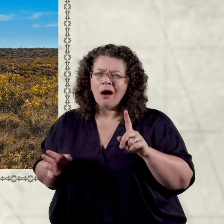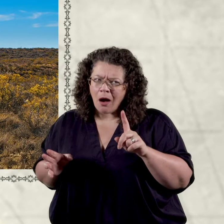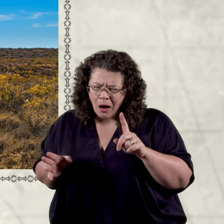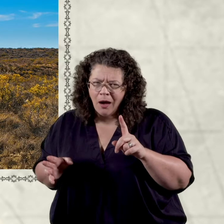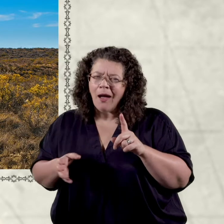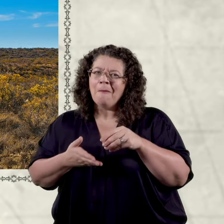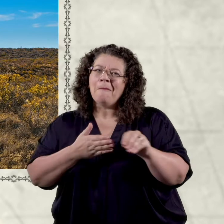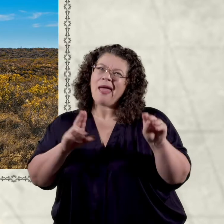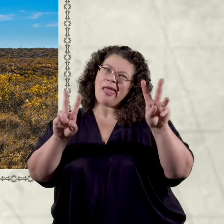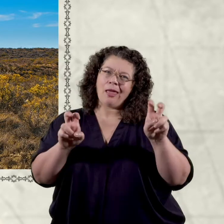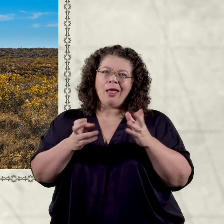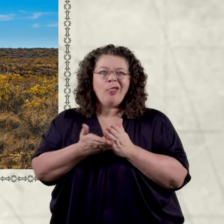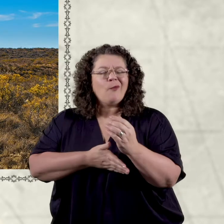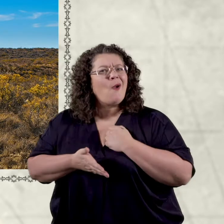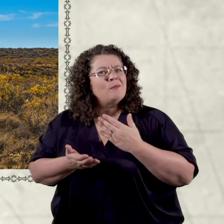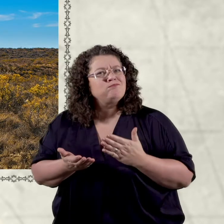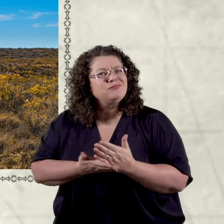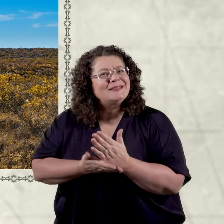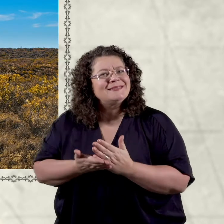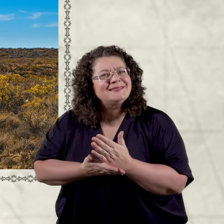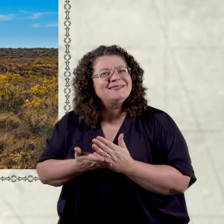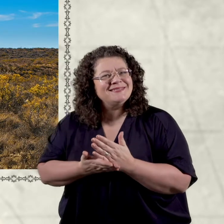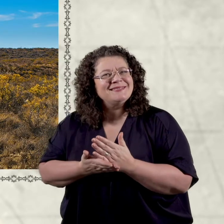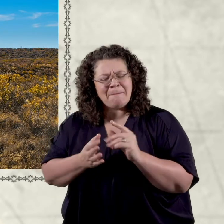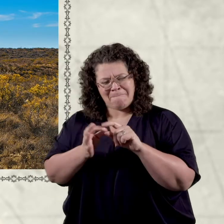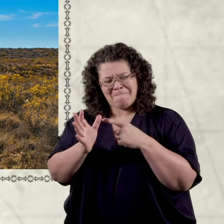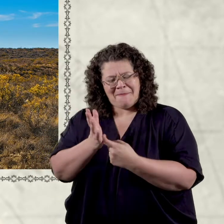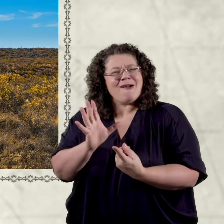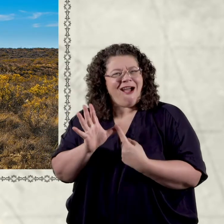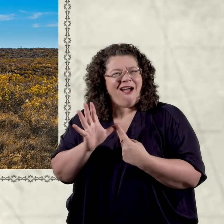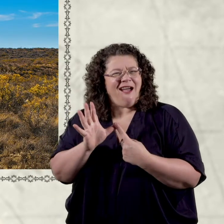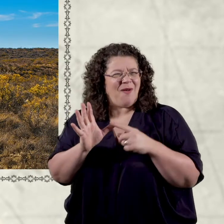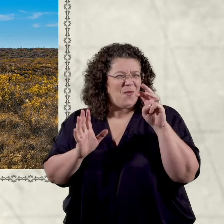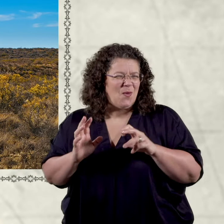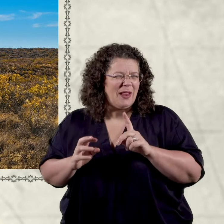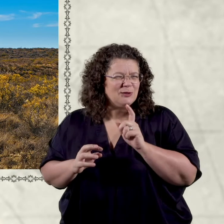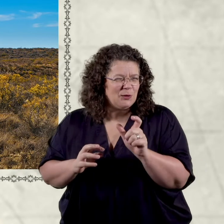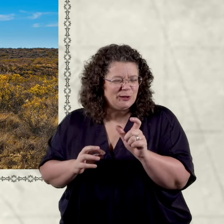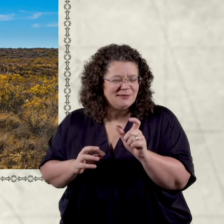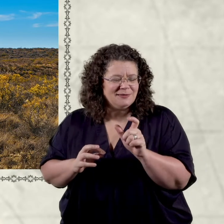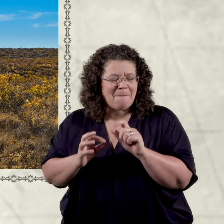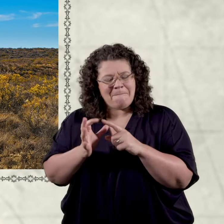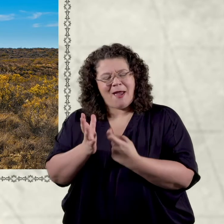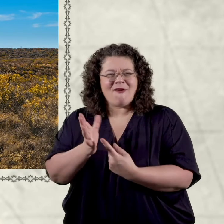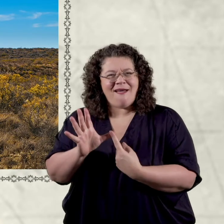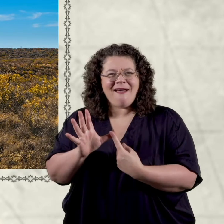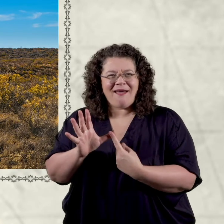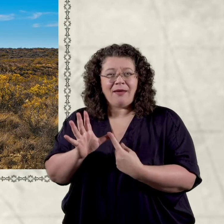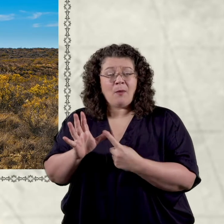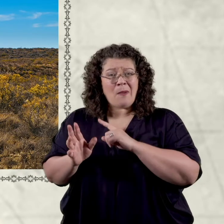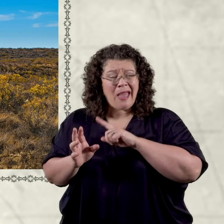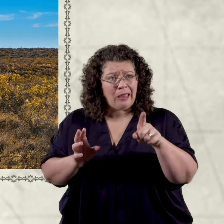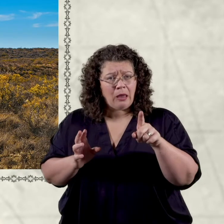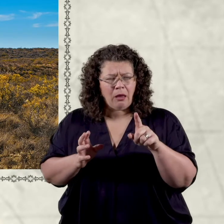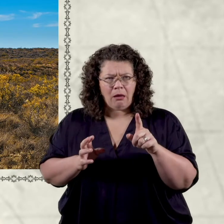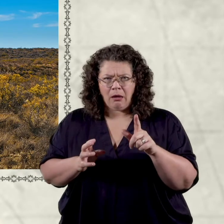as payment was our bread, bara in Welsh, of course, because the Indians had never tasted bread